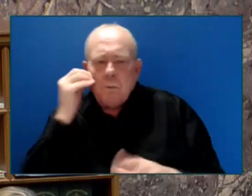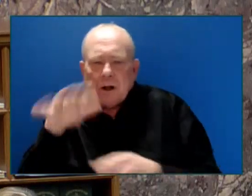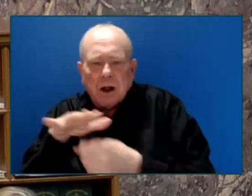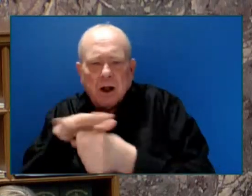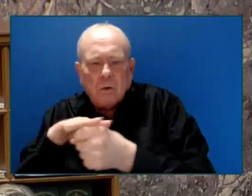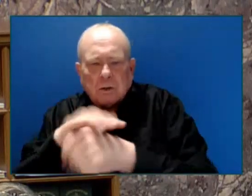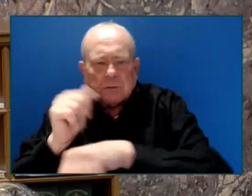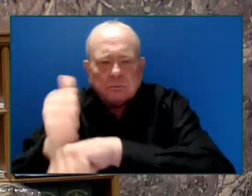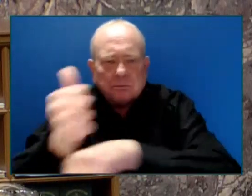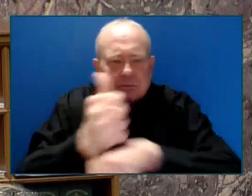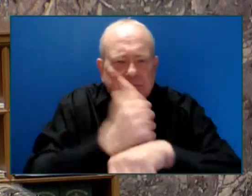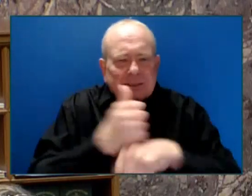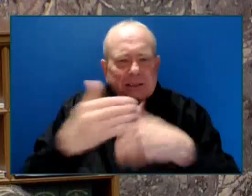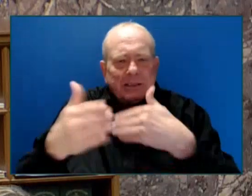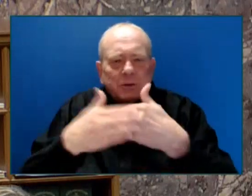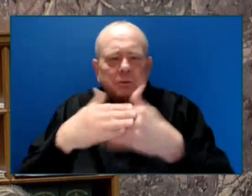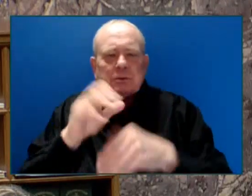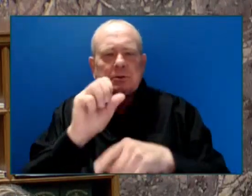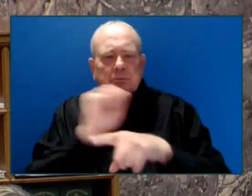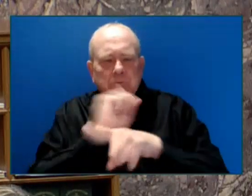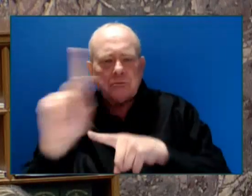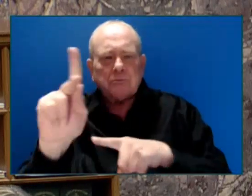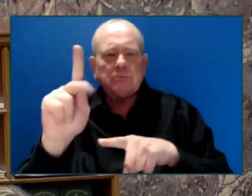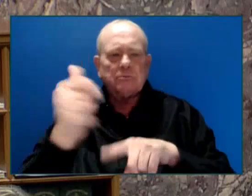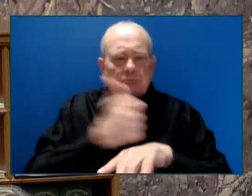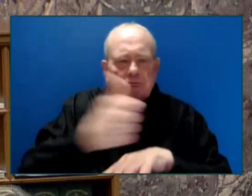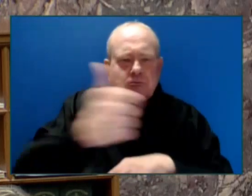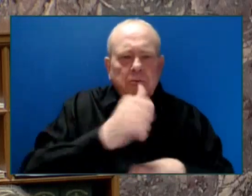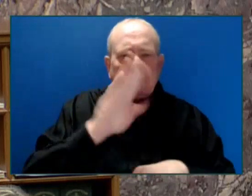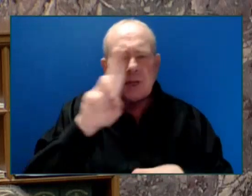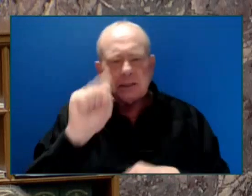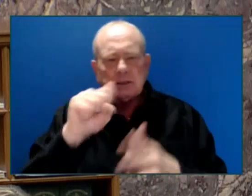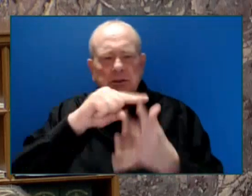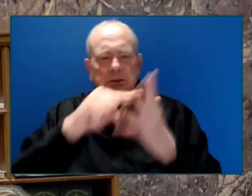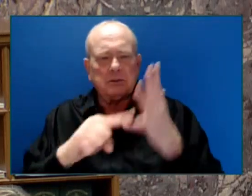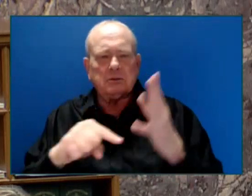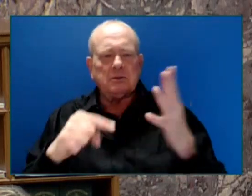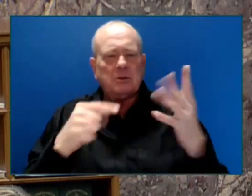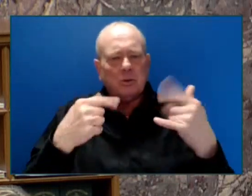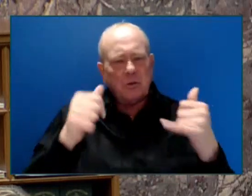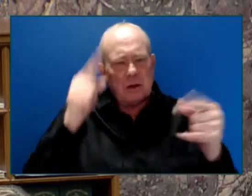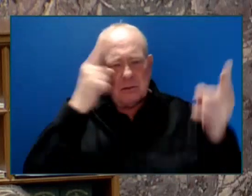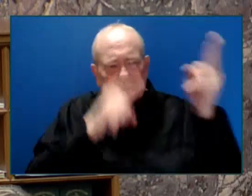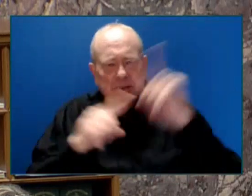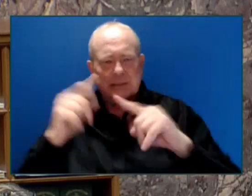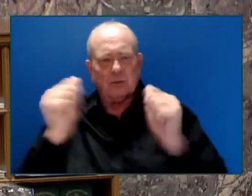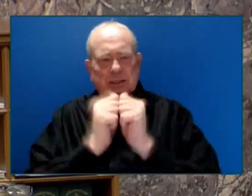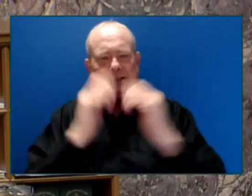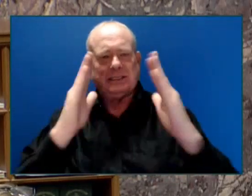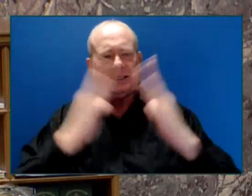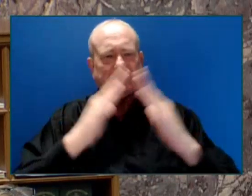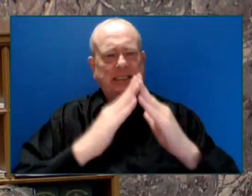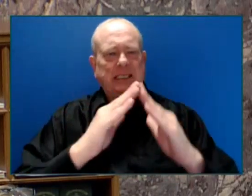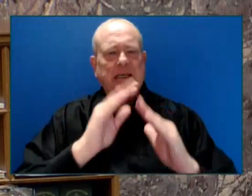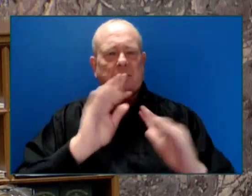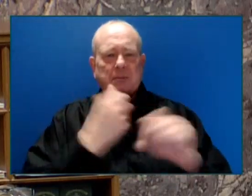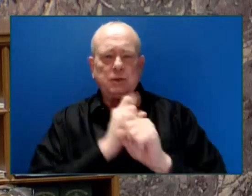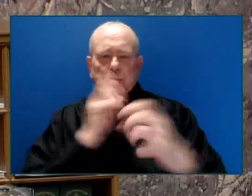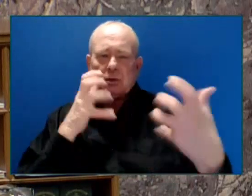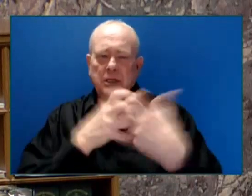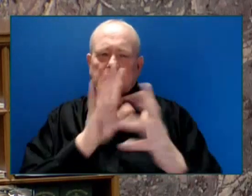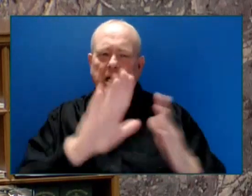to make sure it's consistent with the vision they have for their local situation in the local communities. But to say that every single